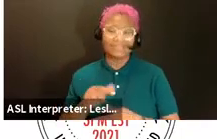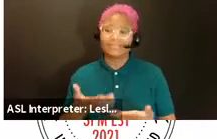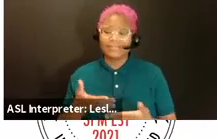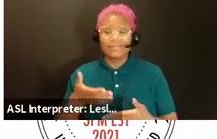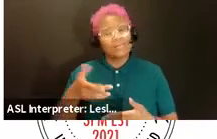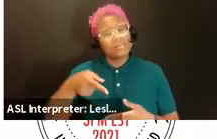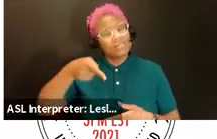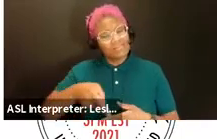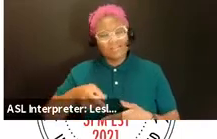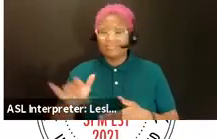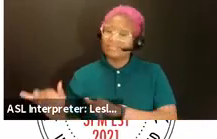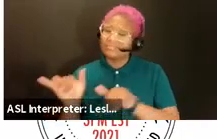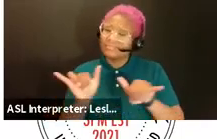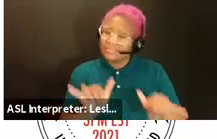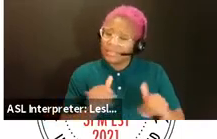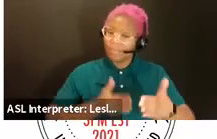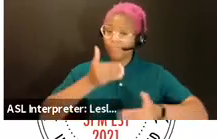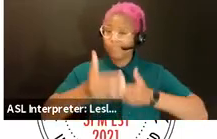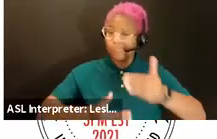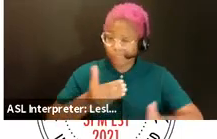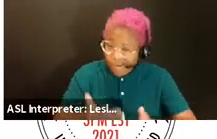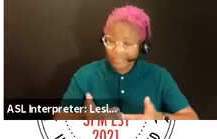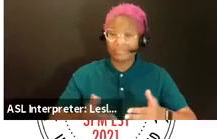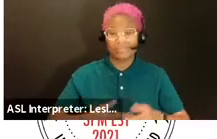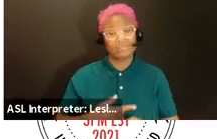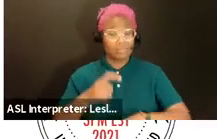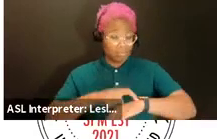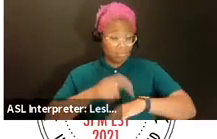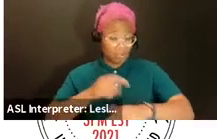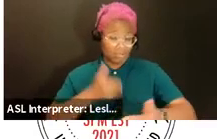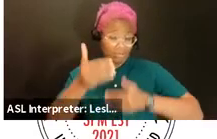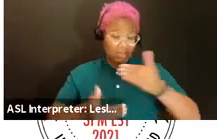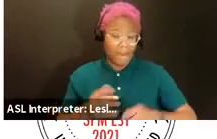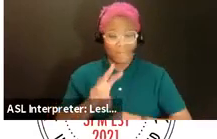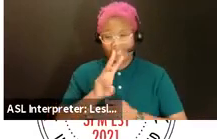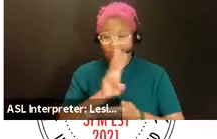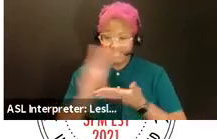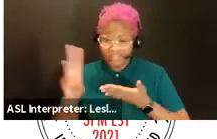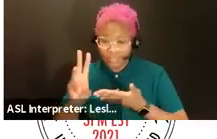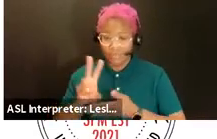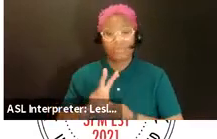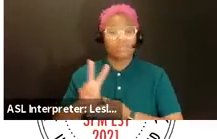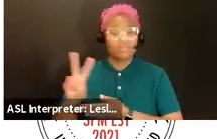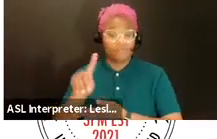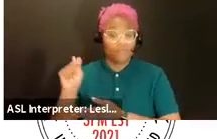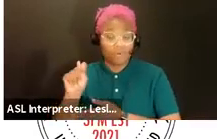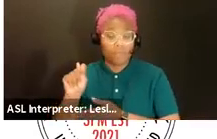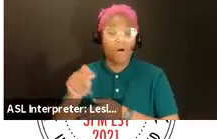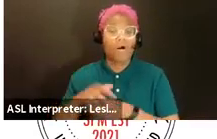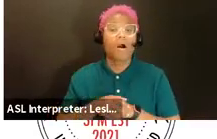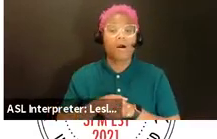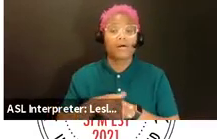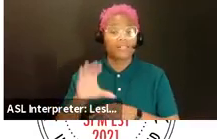worse than it always does. Processing times are about 6 weeks in Vermont. California, we're hearing reports of much longer processing